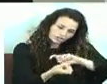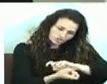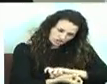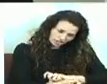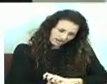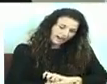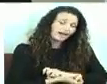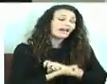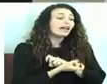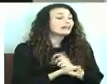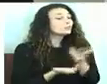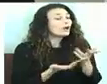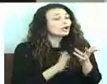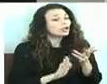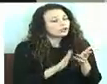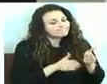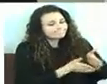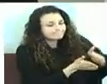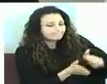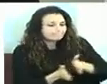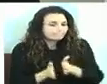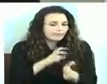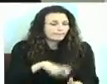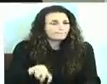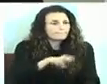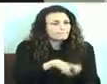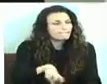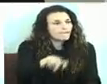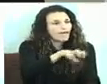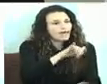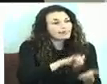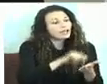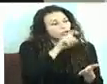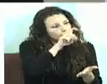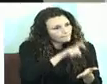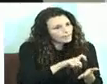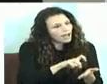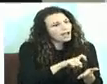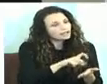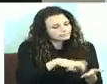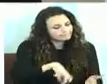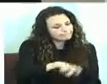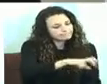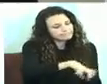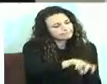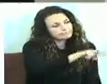change the path that you must go.